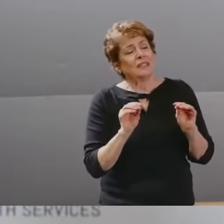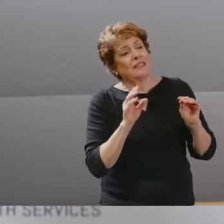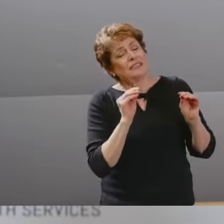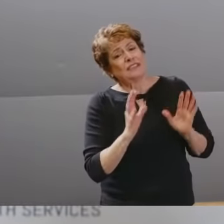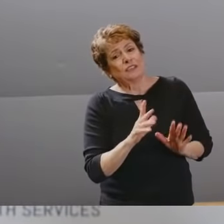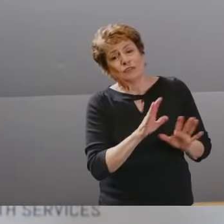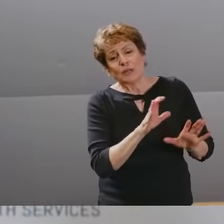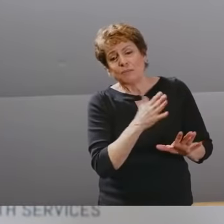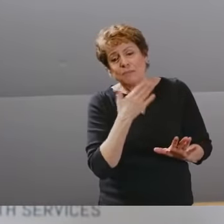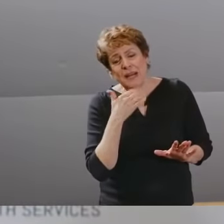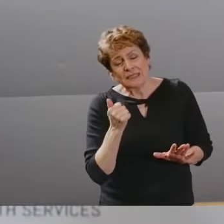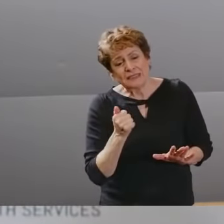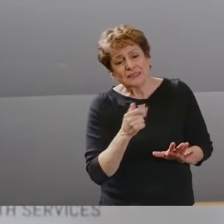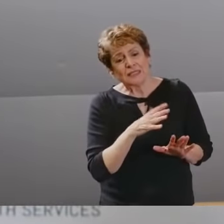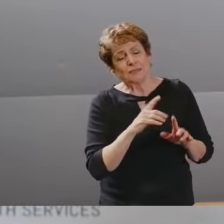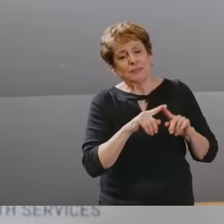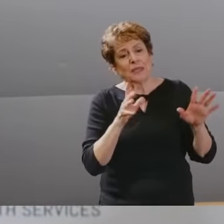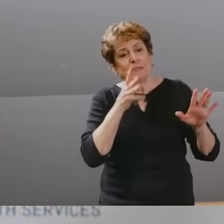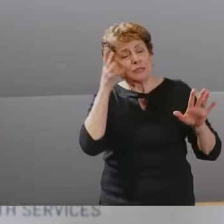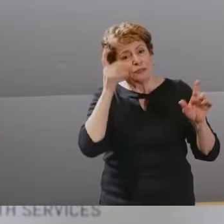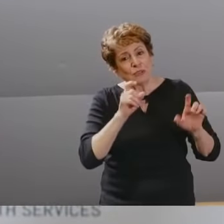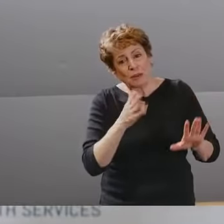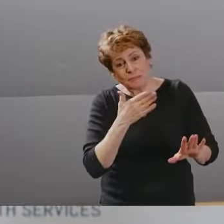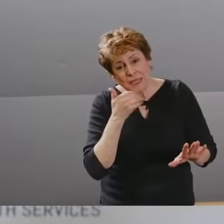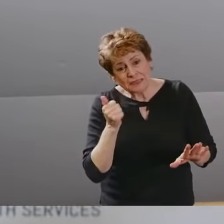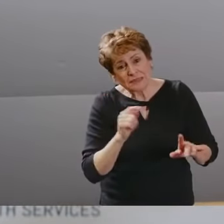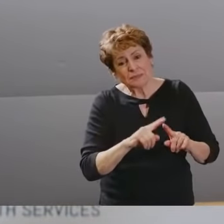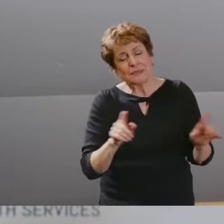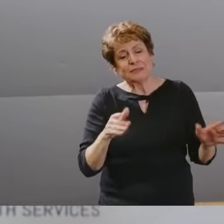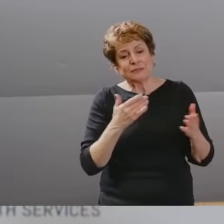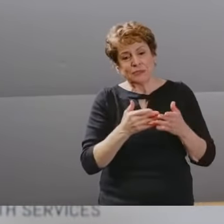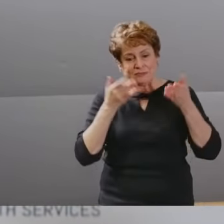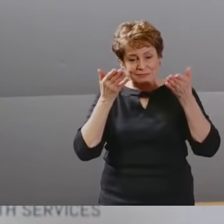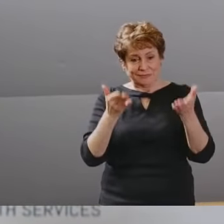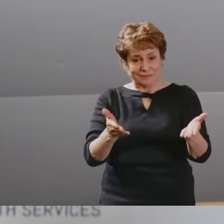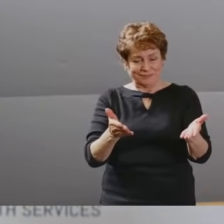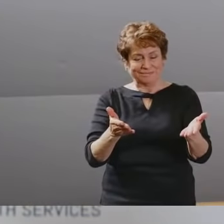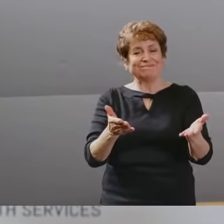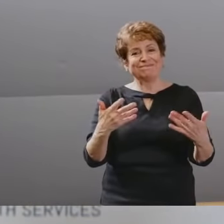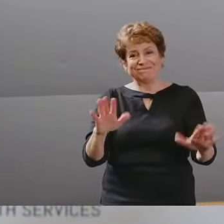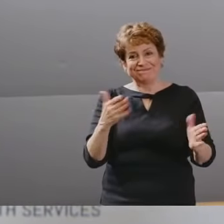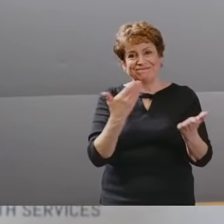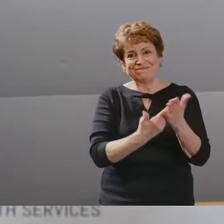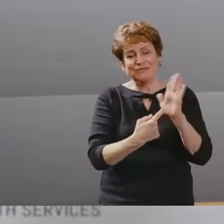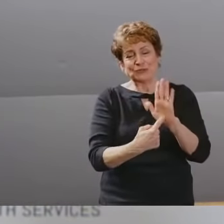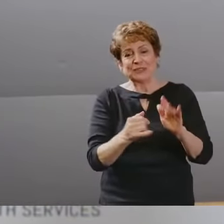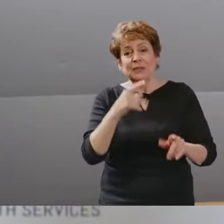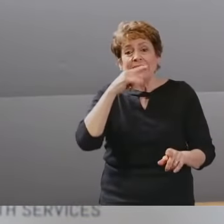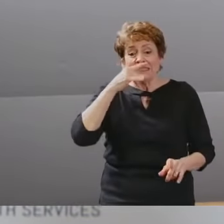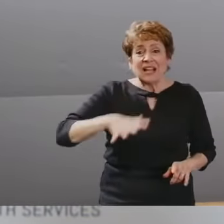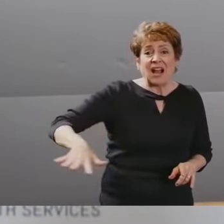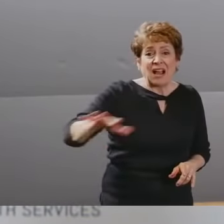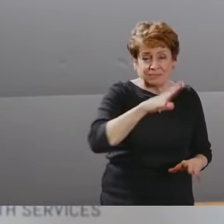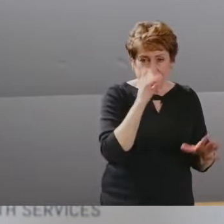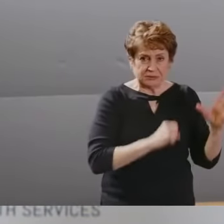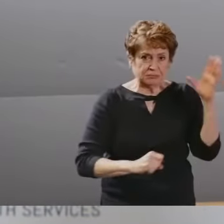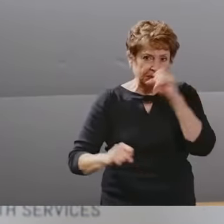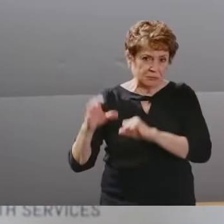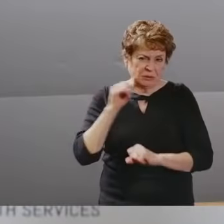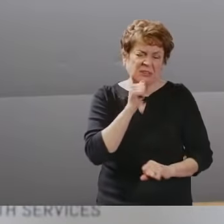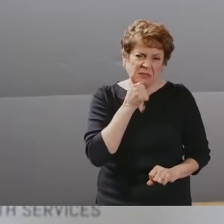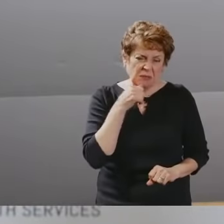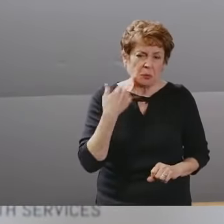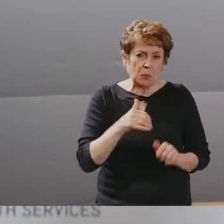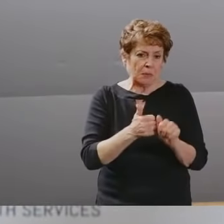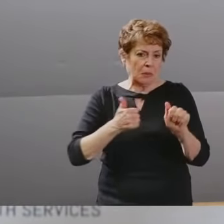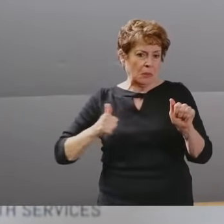no one can argue. Kids have already missed out on far too much learning due to